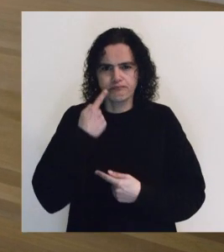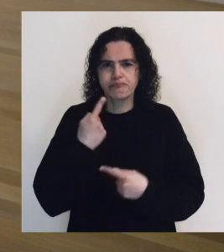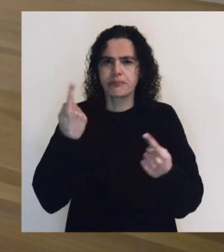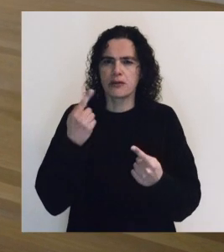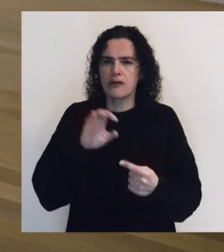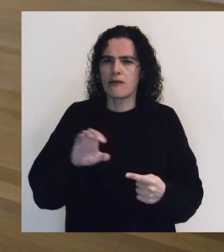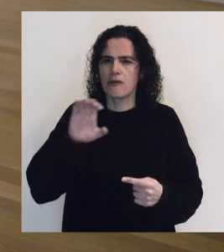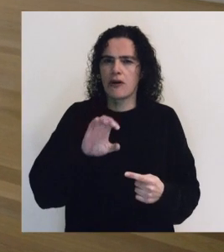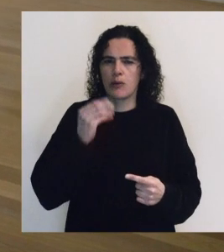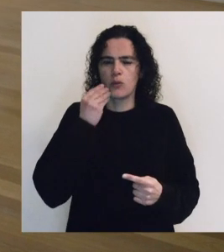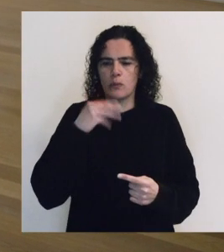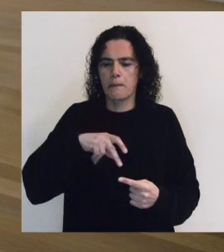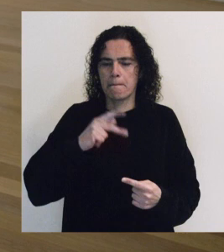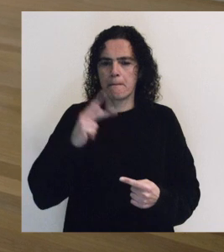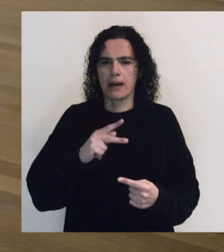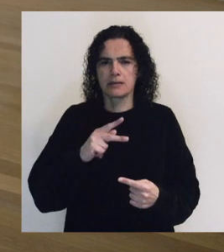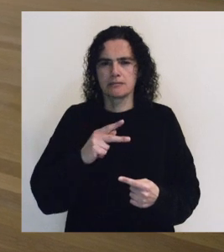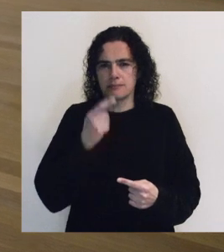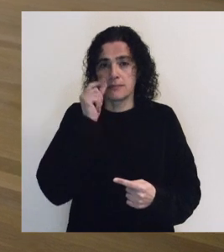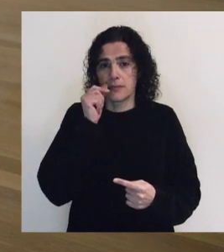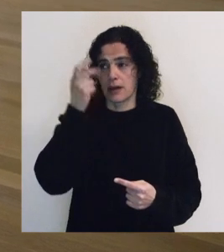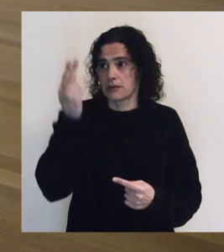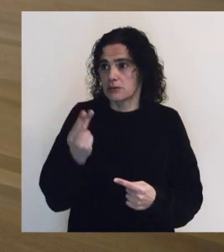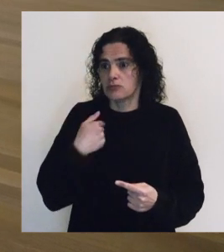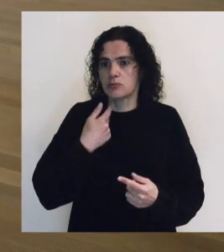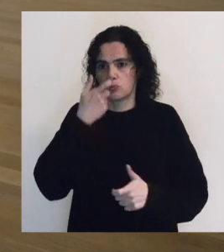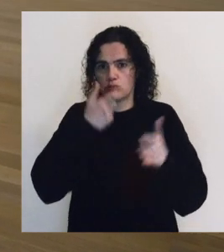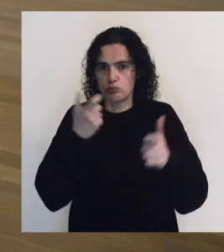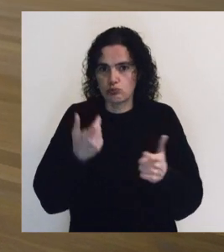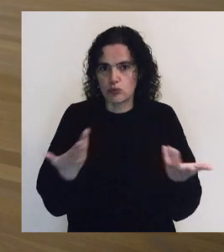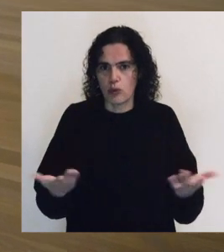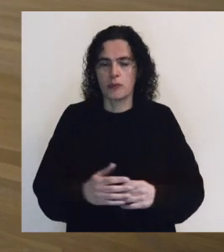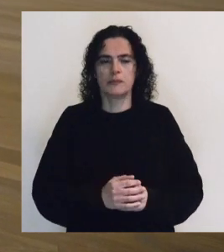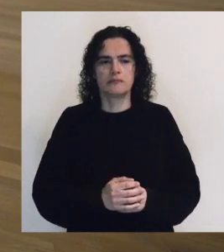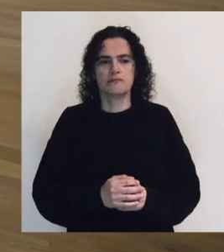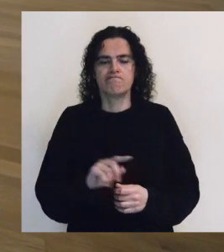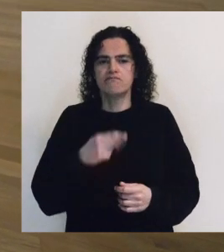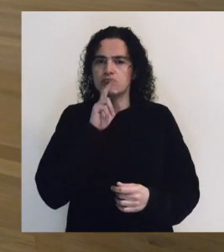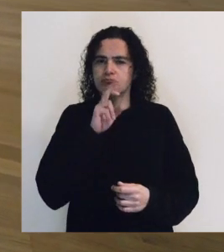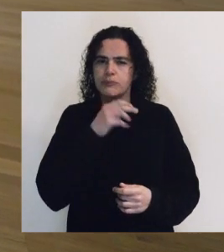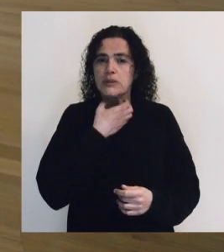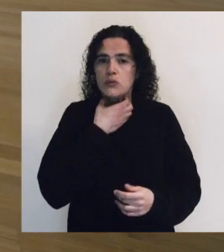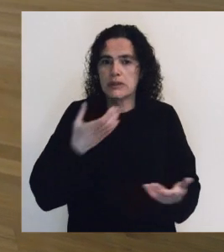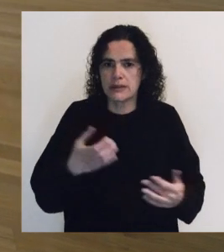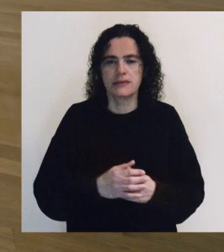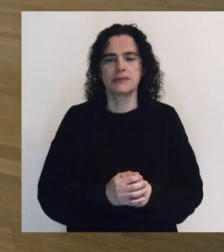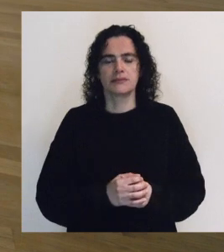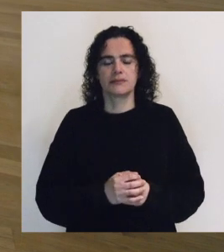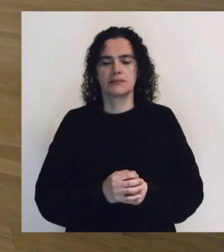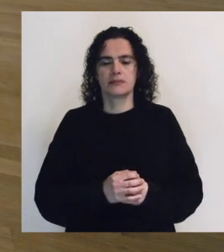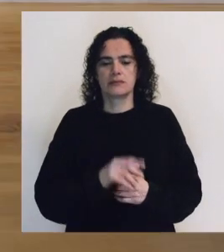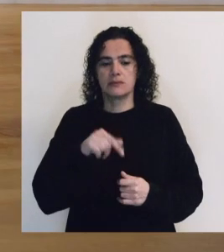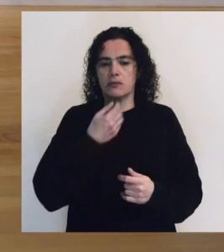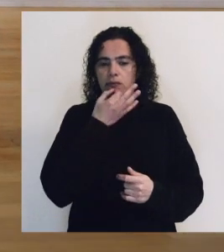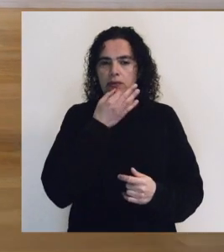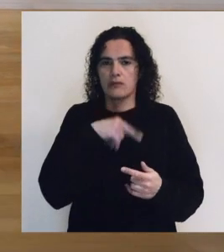represent the way Mark Bradford, as an artist, as a citizen, has responded to the crisis.